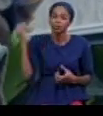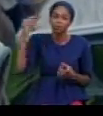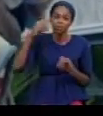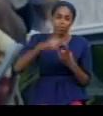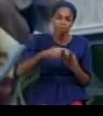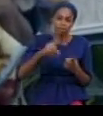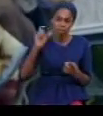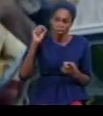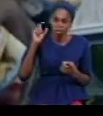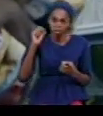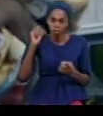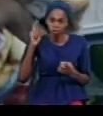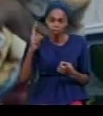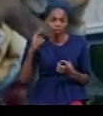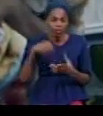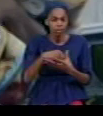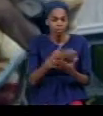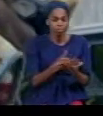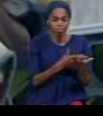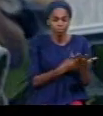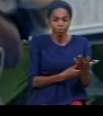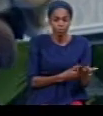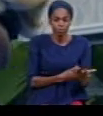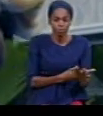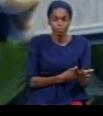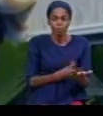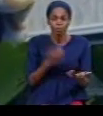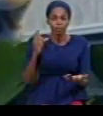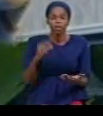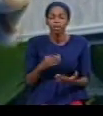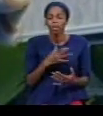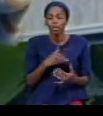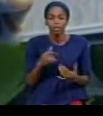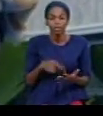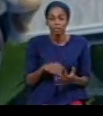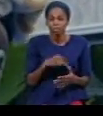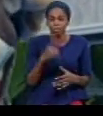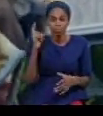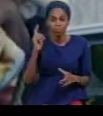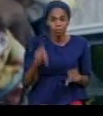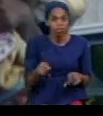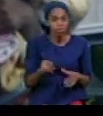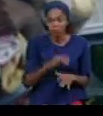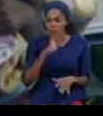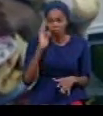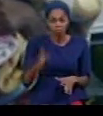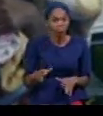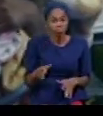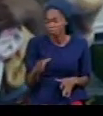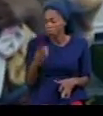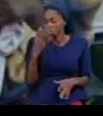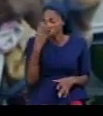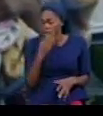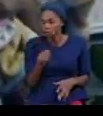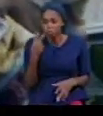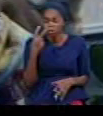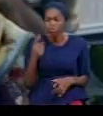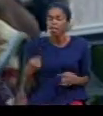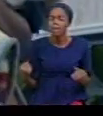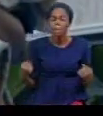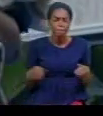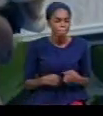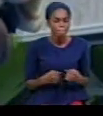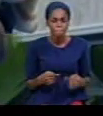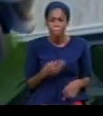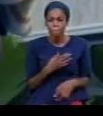morning. I was the one that woke her up. This is somebody that at night, she doesn't sleep. You can see the agony, you can see the pain. And when this pain